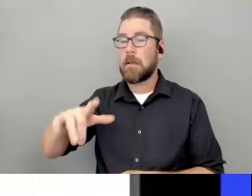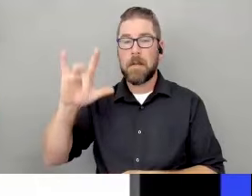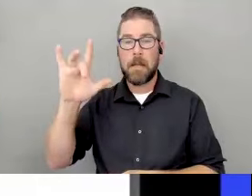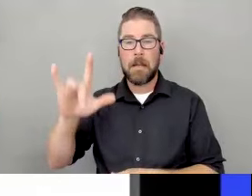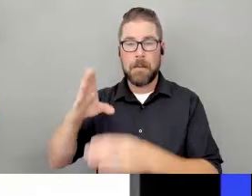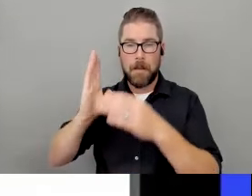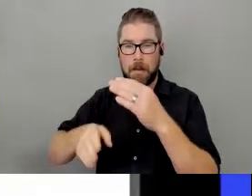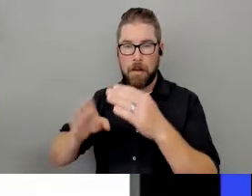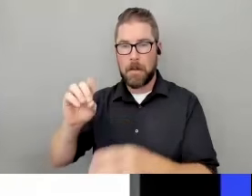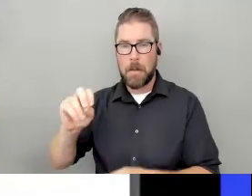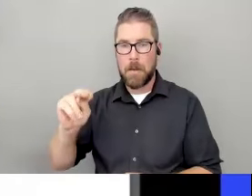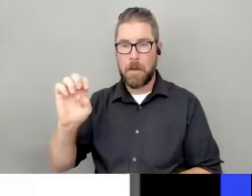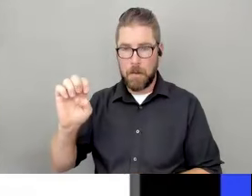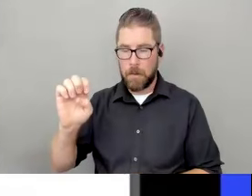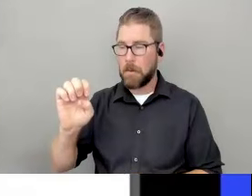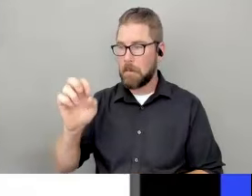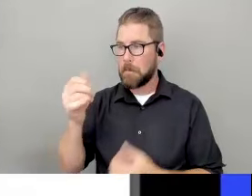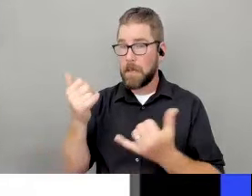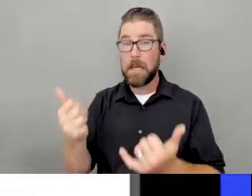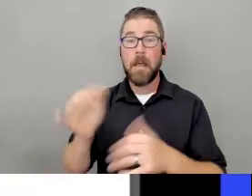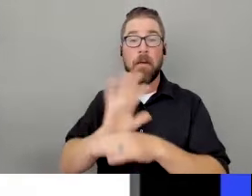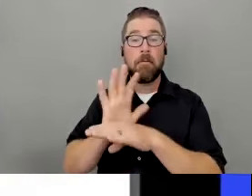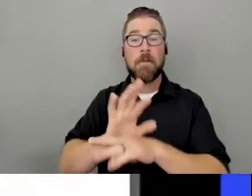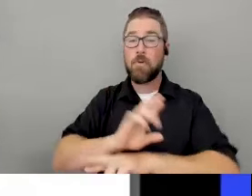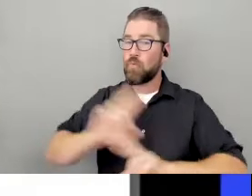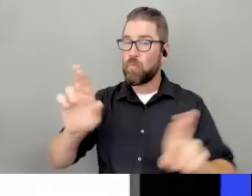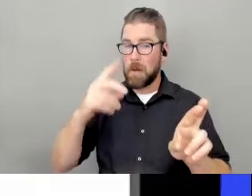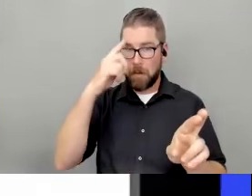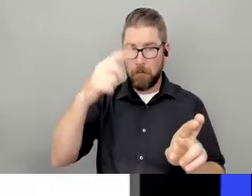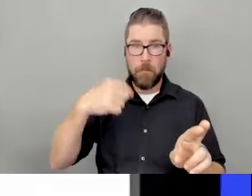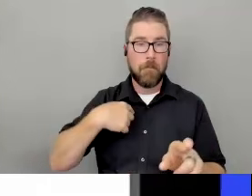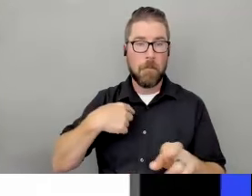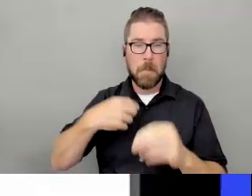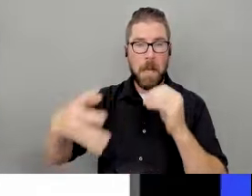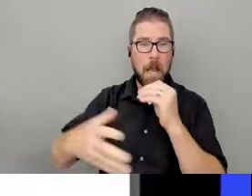ready for me to add interactions with.